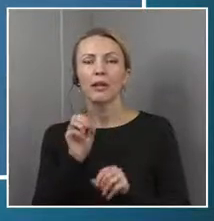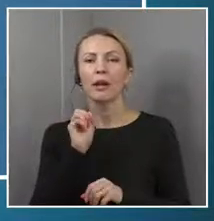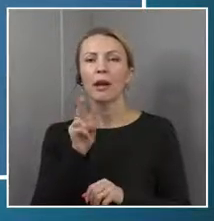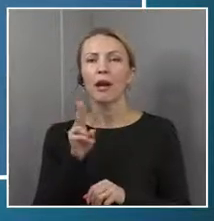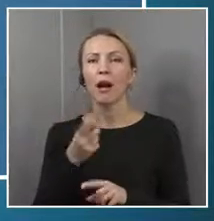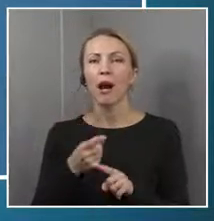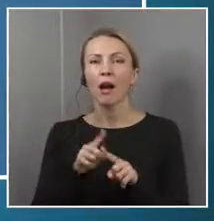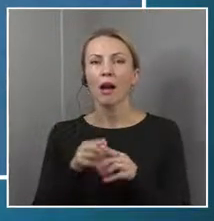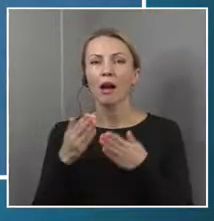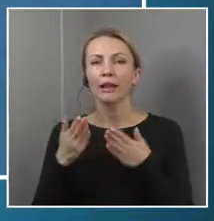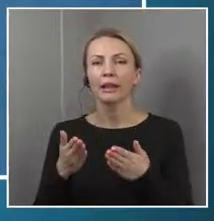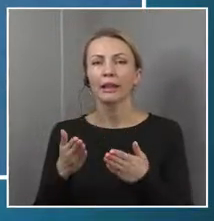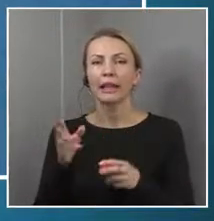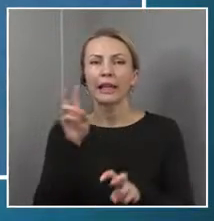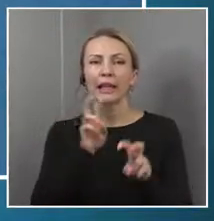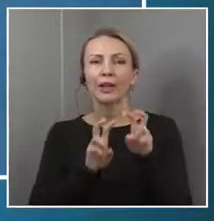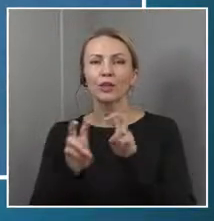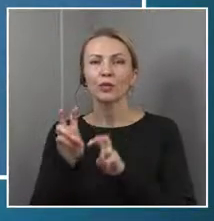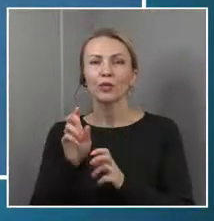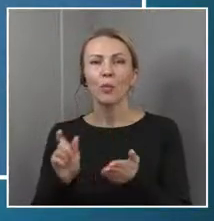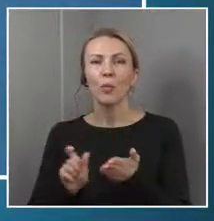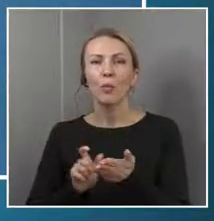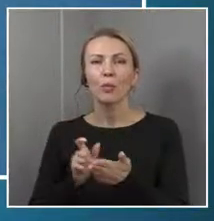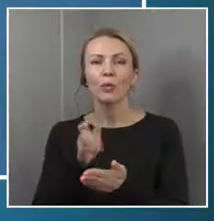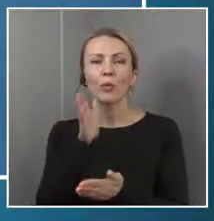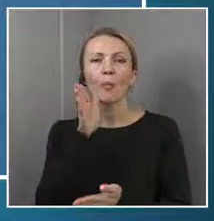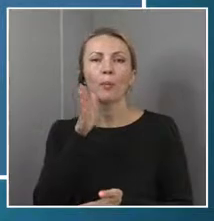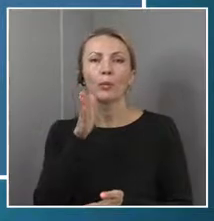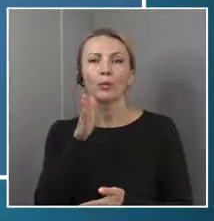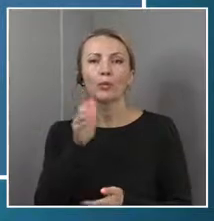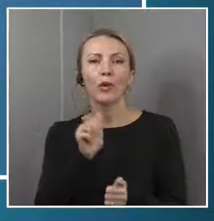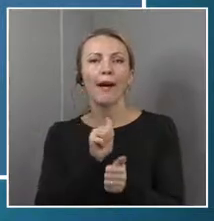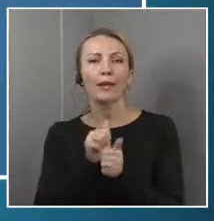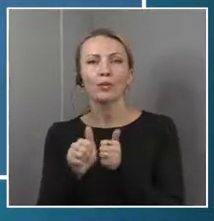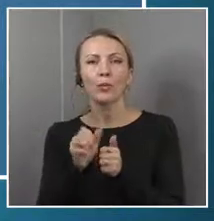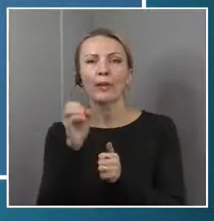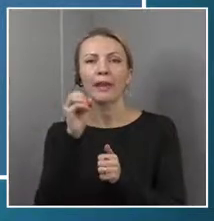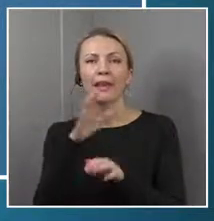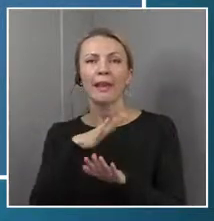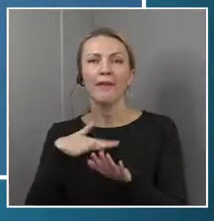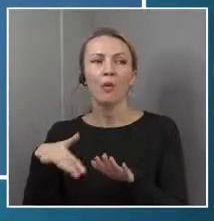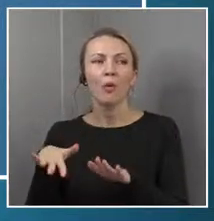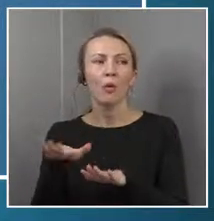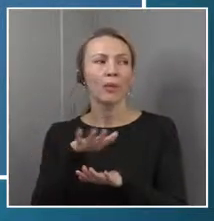future, especially in Europe. And because of the